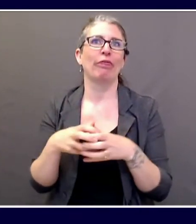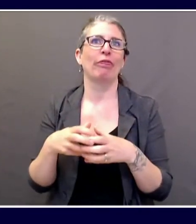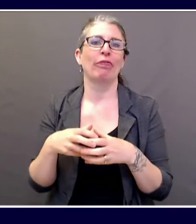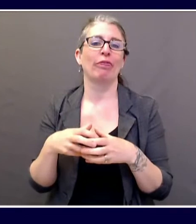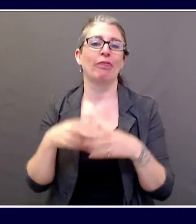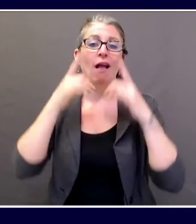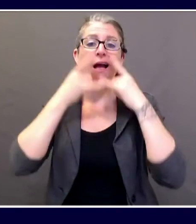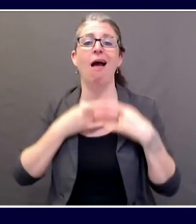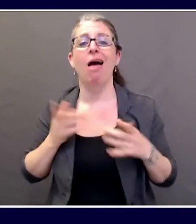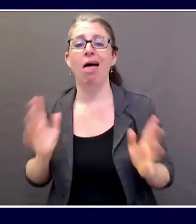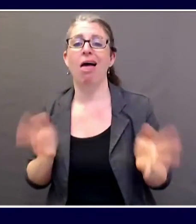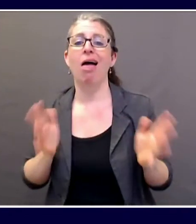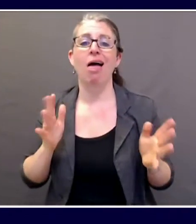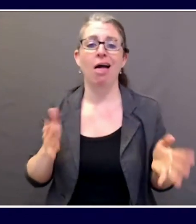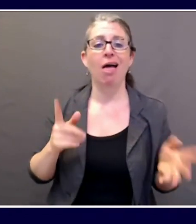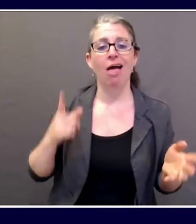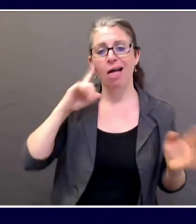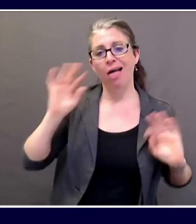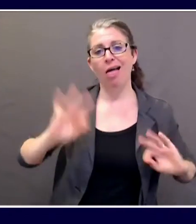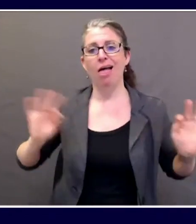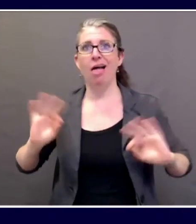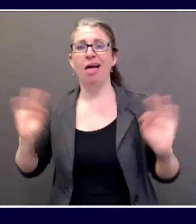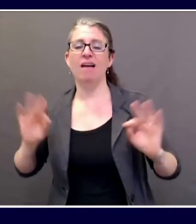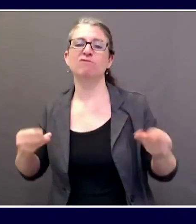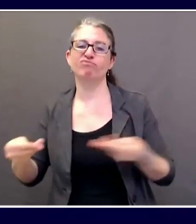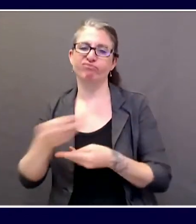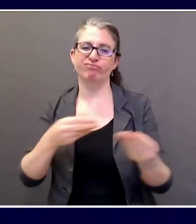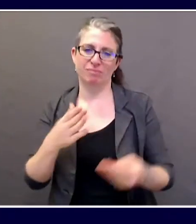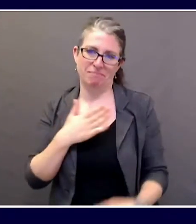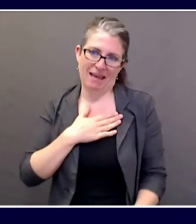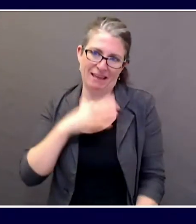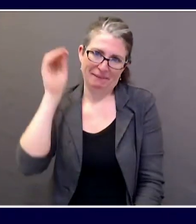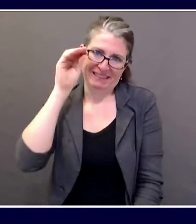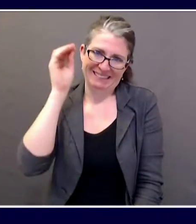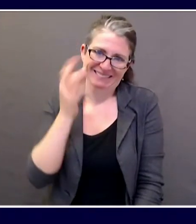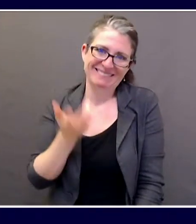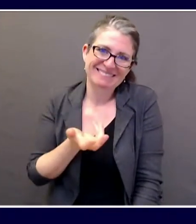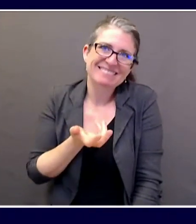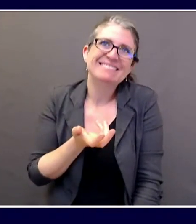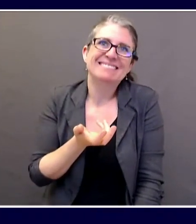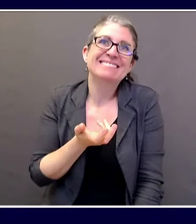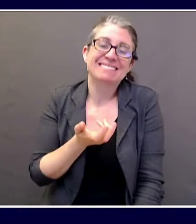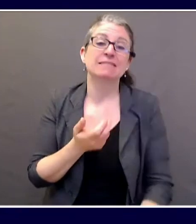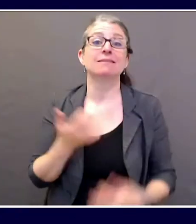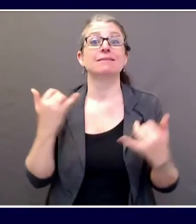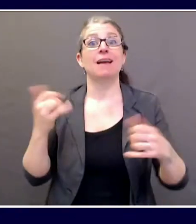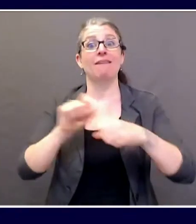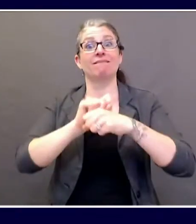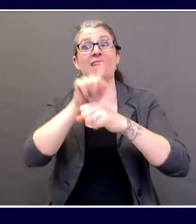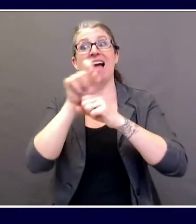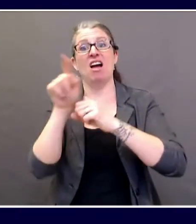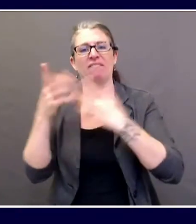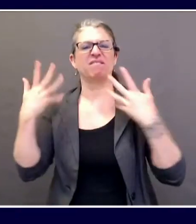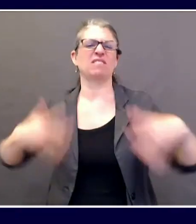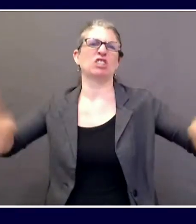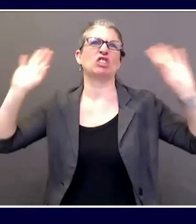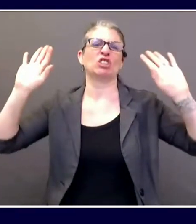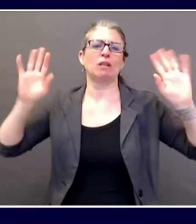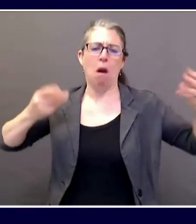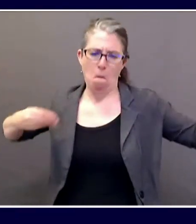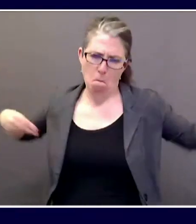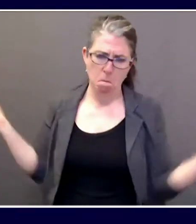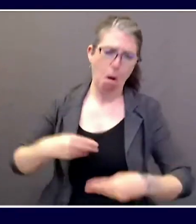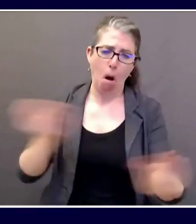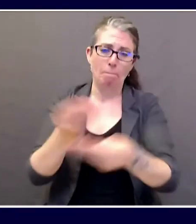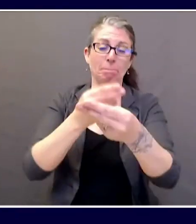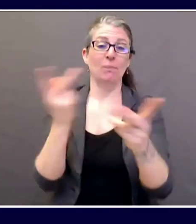because of the presence of the variants. Now is not the time to chuck your mask. Thank you, Doctor. Yep. Let me turn it over to